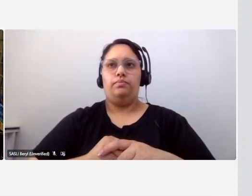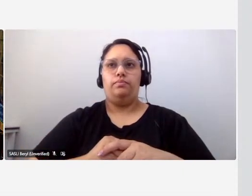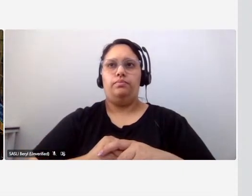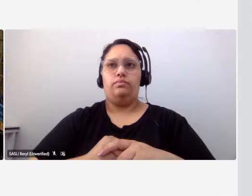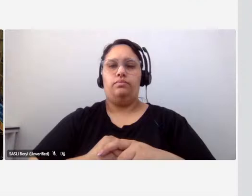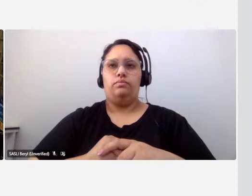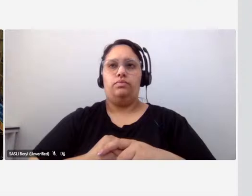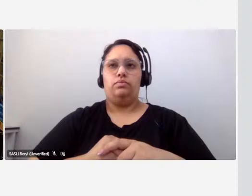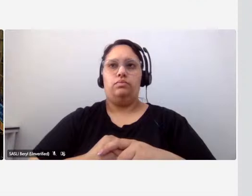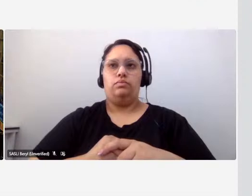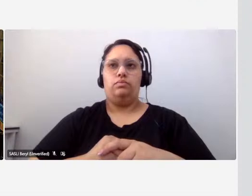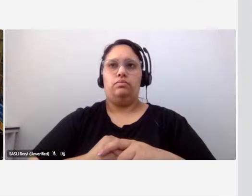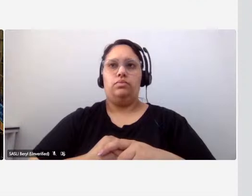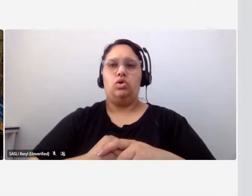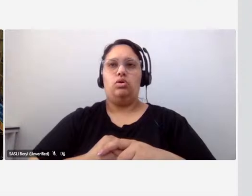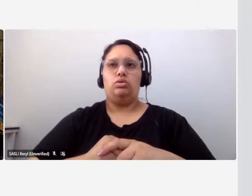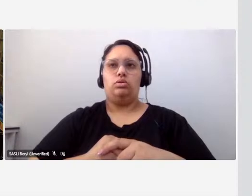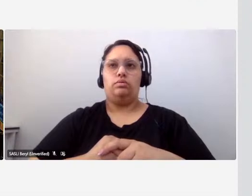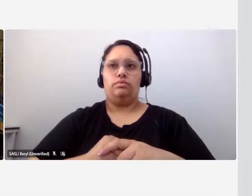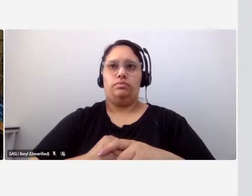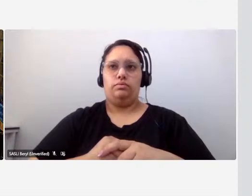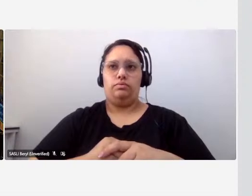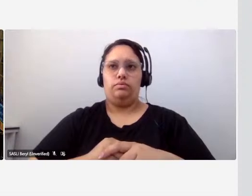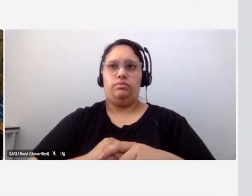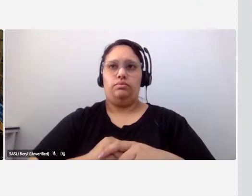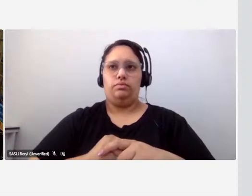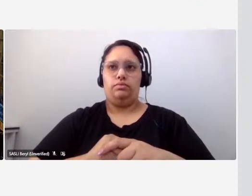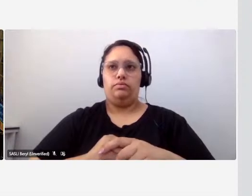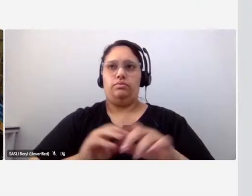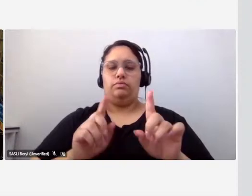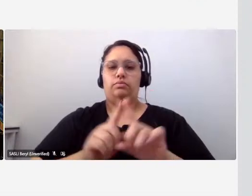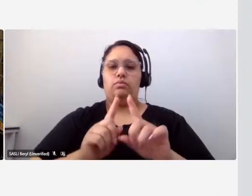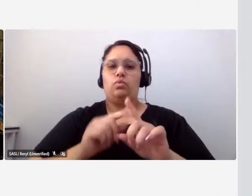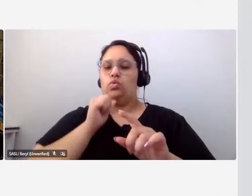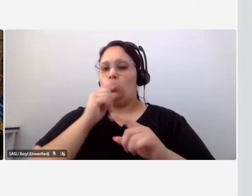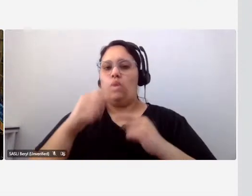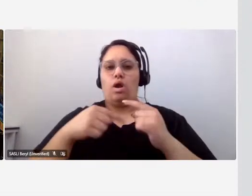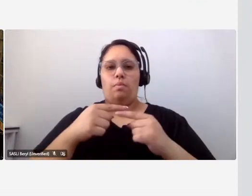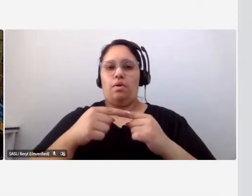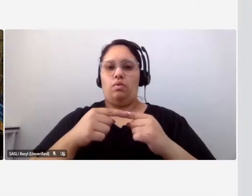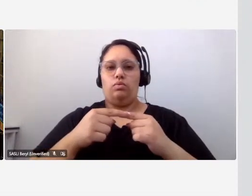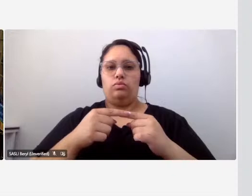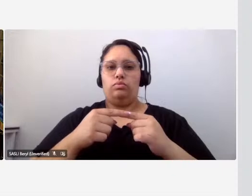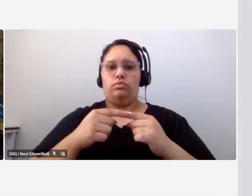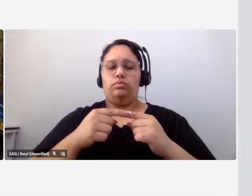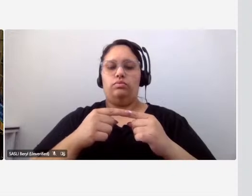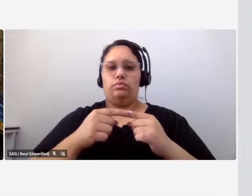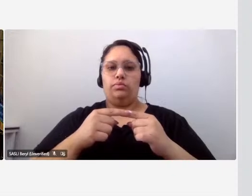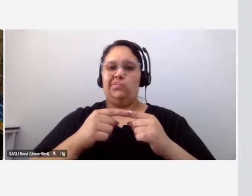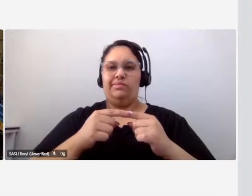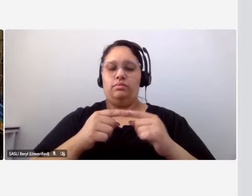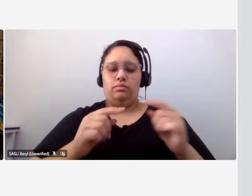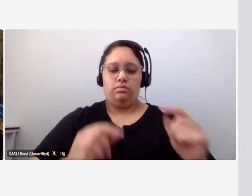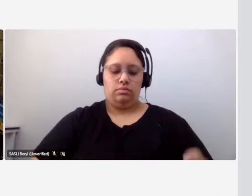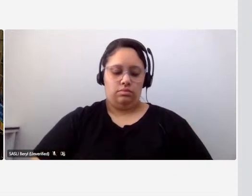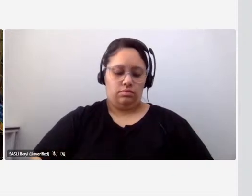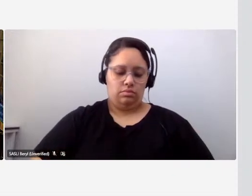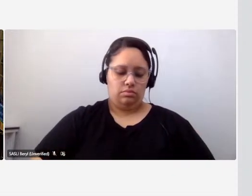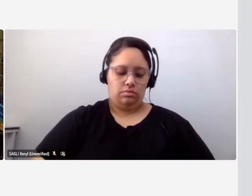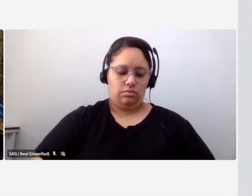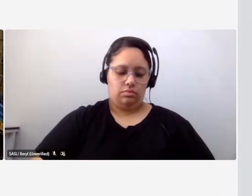The person of Central Karoo is nodding behind me, because if you don't talk about Beaufort West, you haven't said